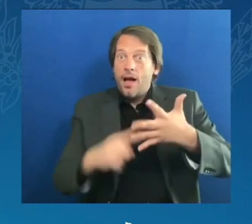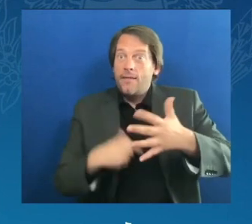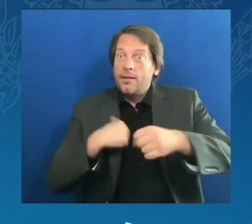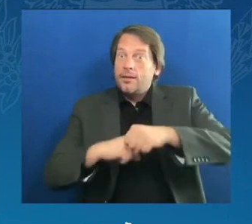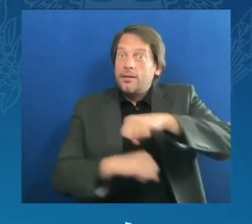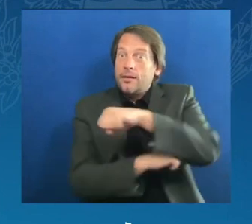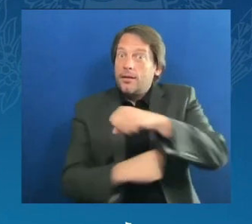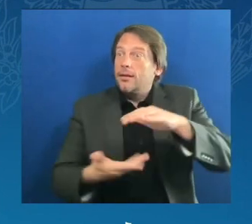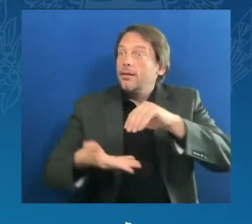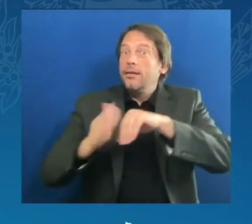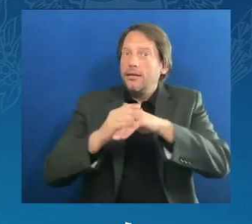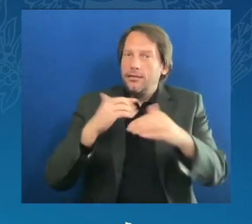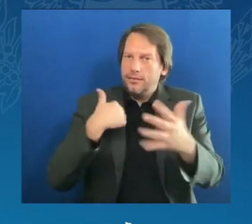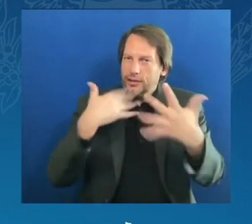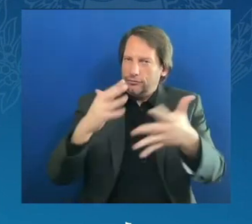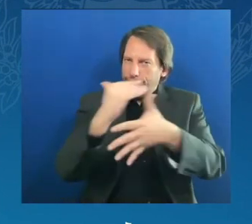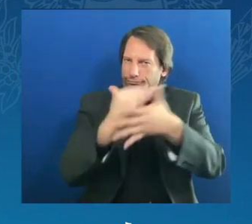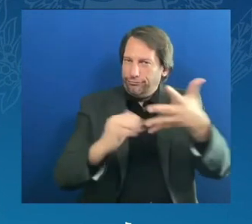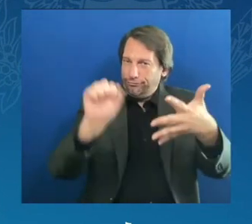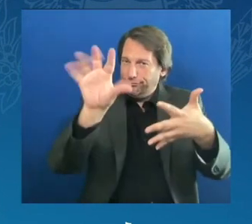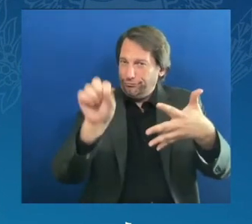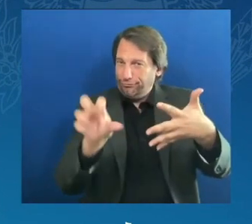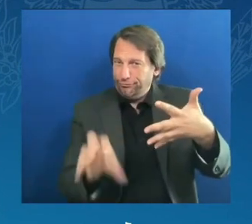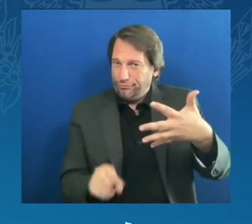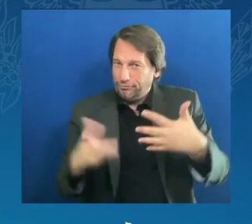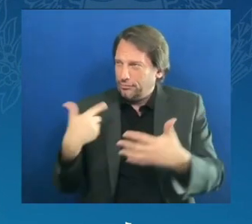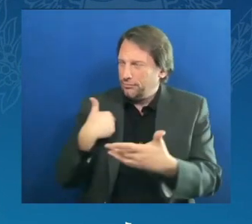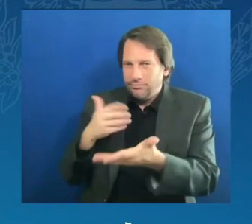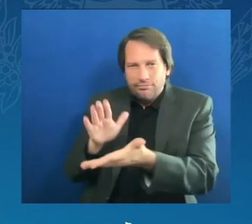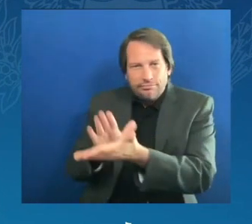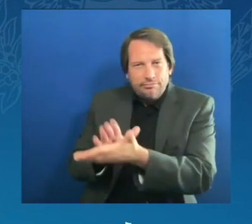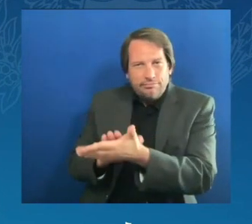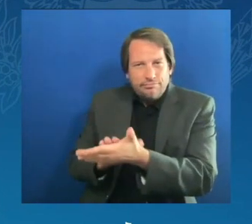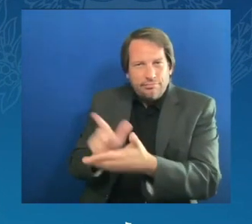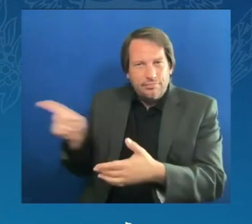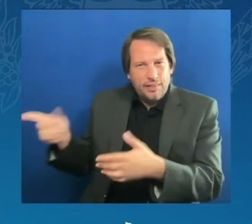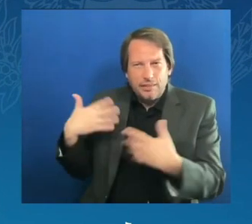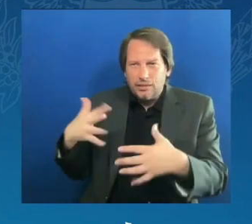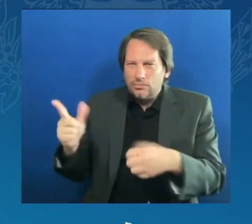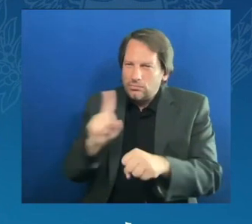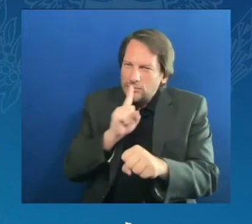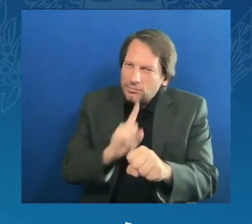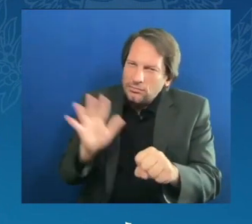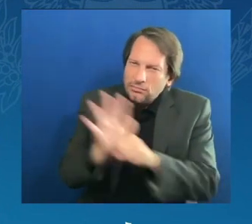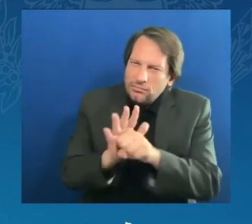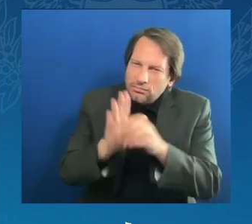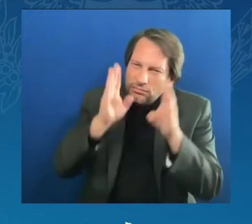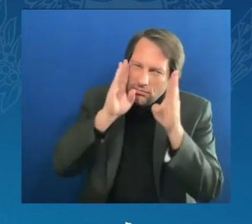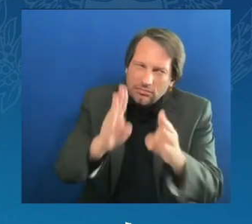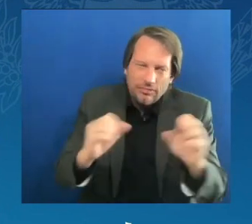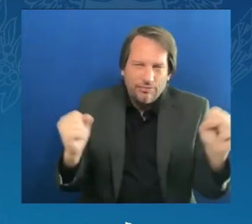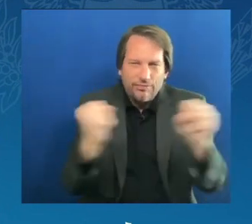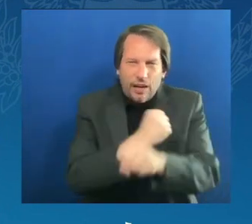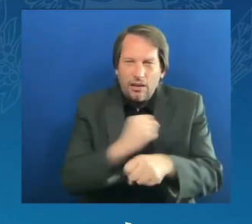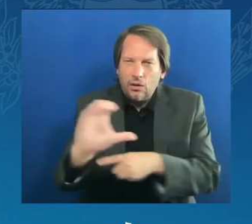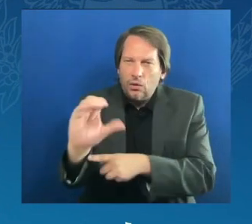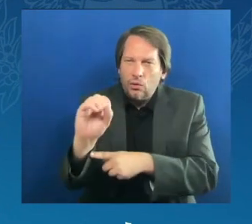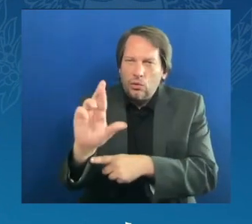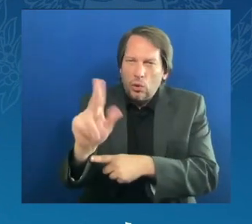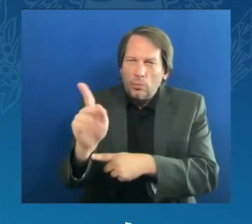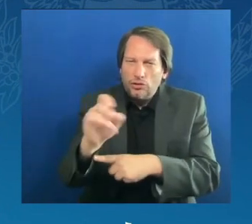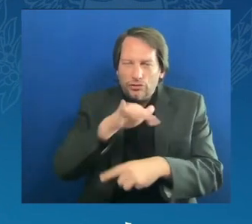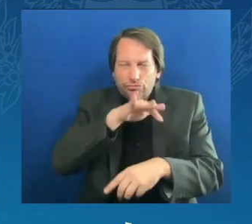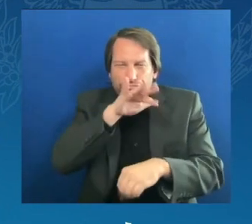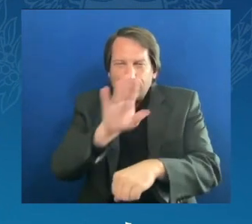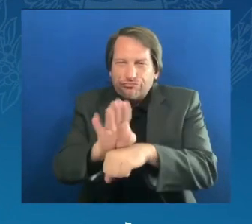corruption. Corruption, of course, erodes trust in democracy and prevents governments from responding to the needs of their